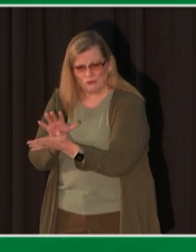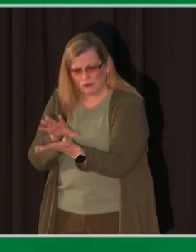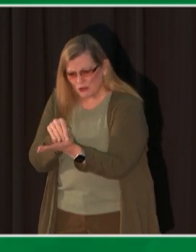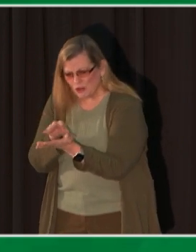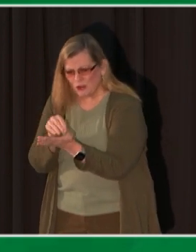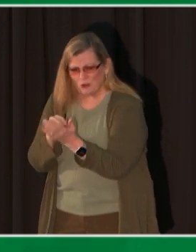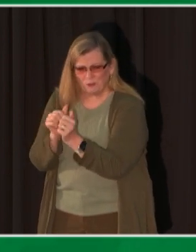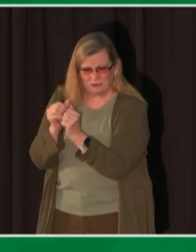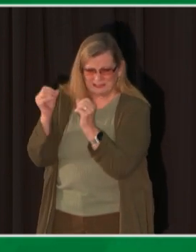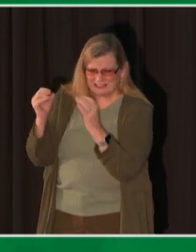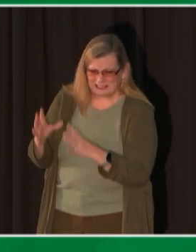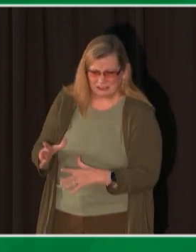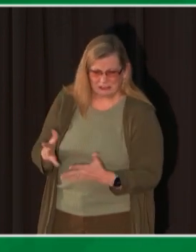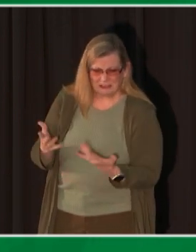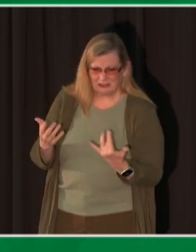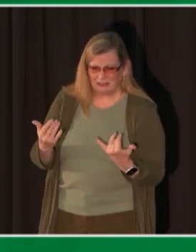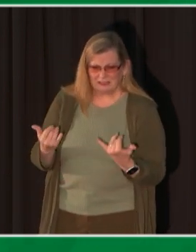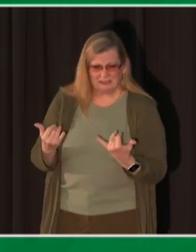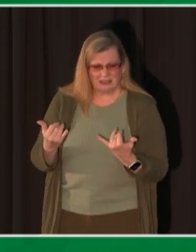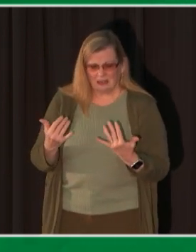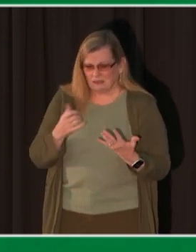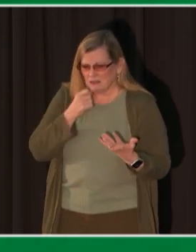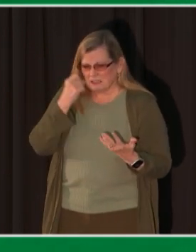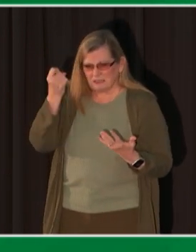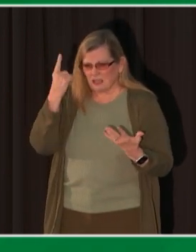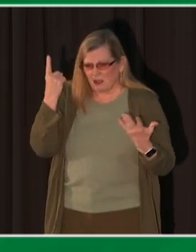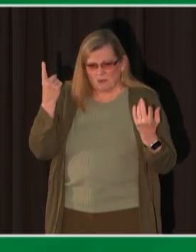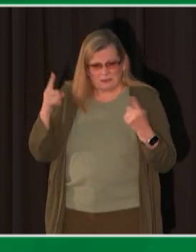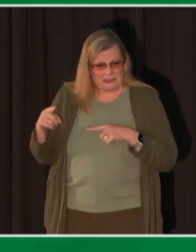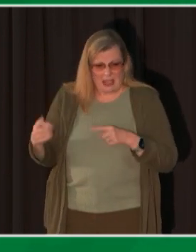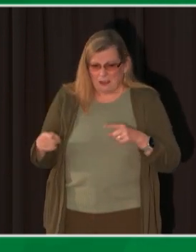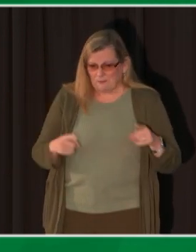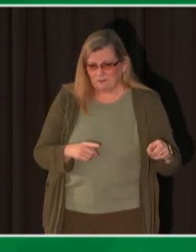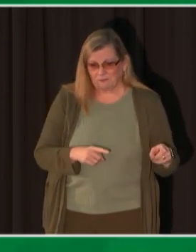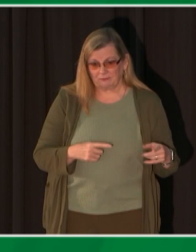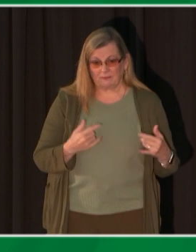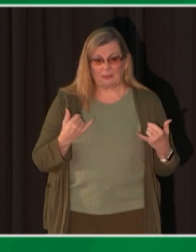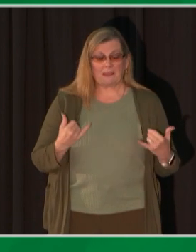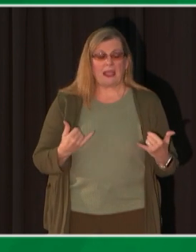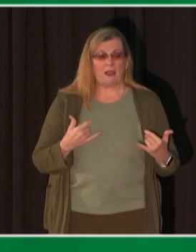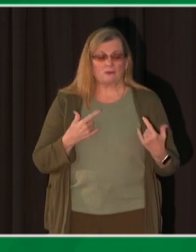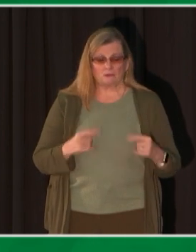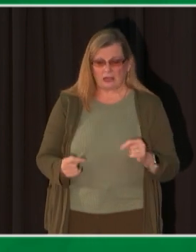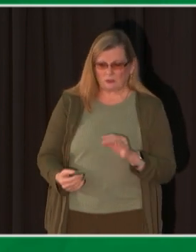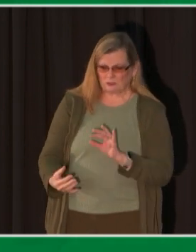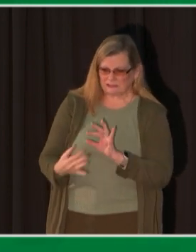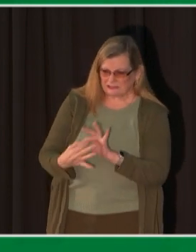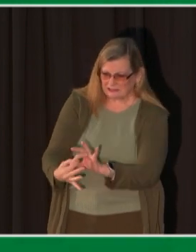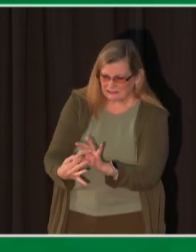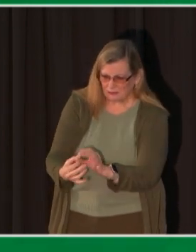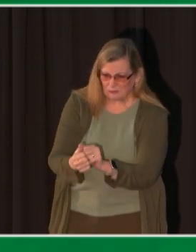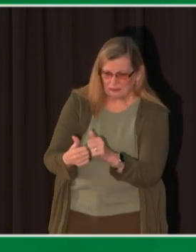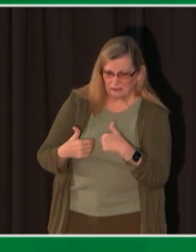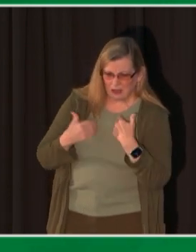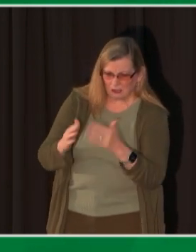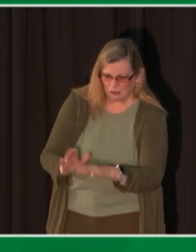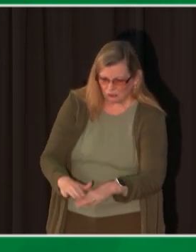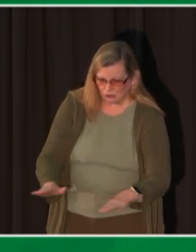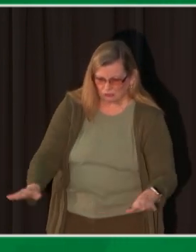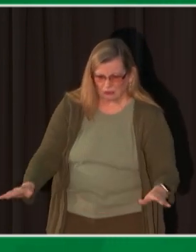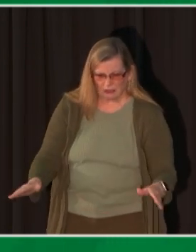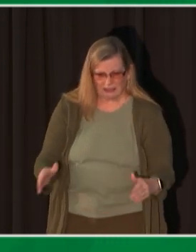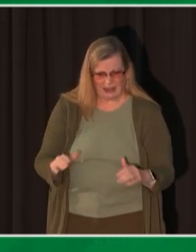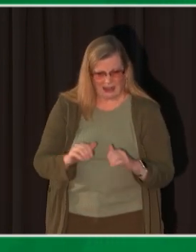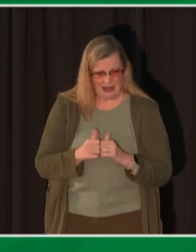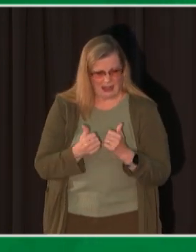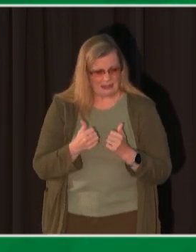all of this. So we know that disconnection has been difficult for them. We know that schools are a safe place, that more than just